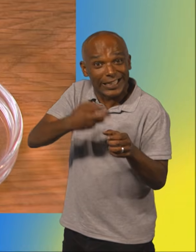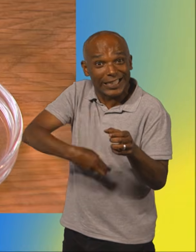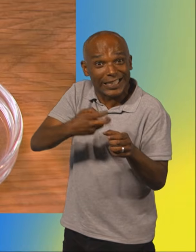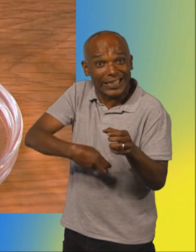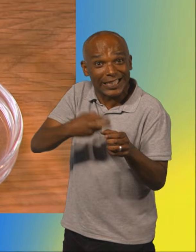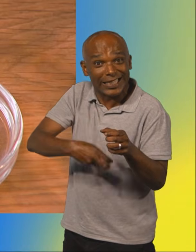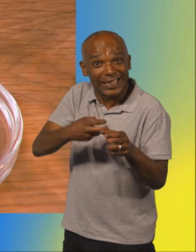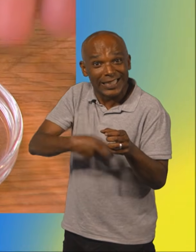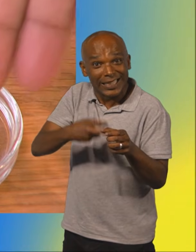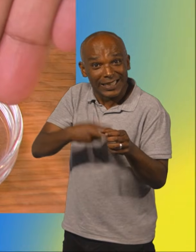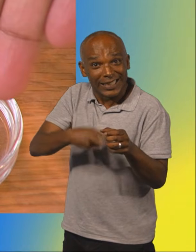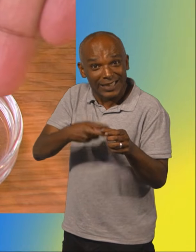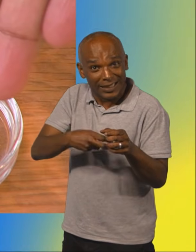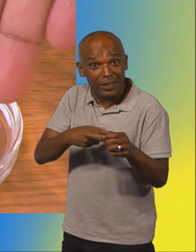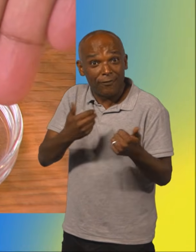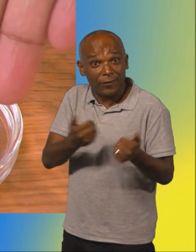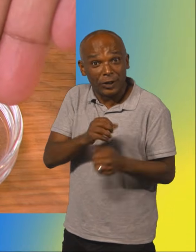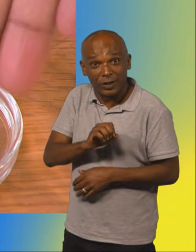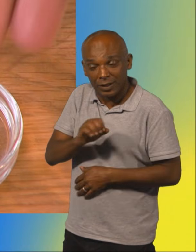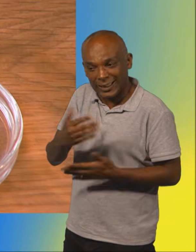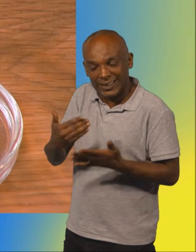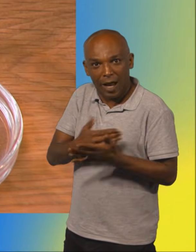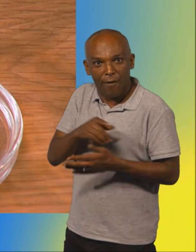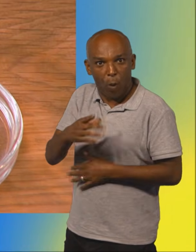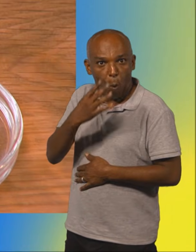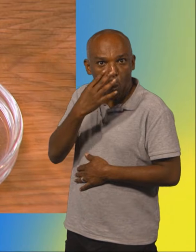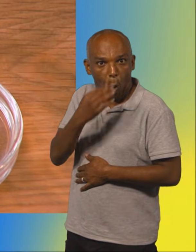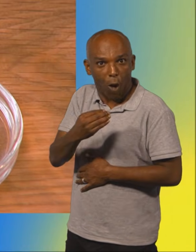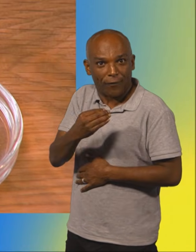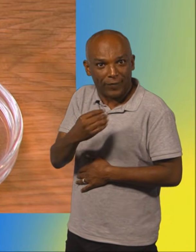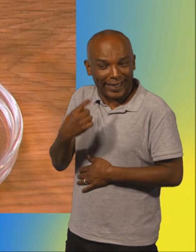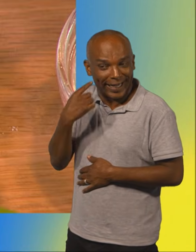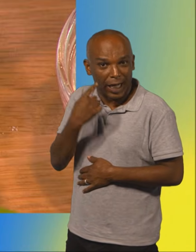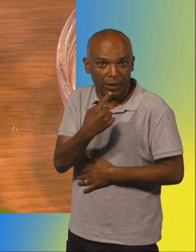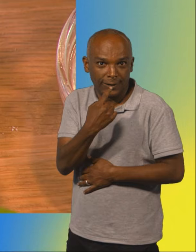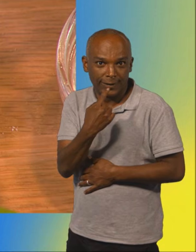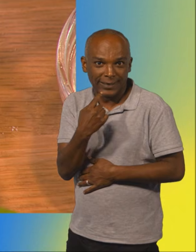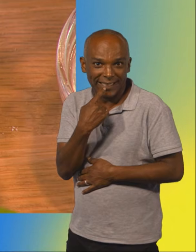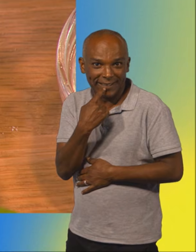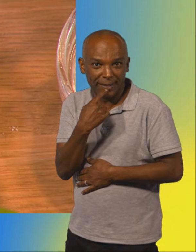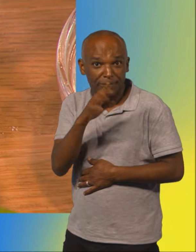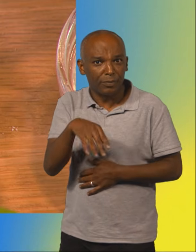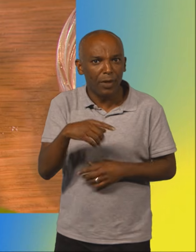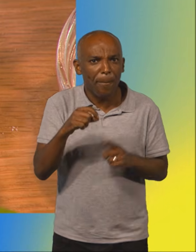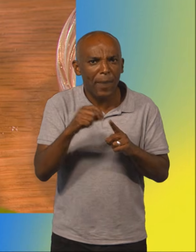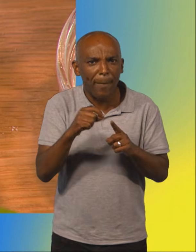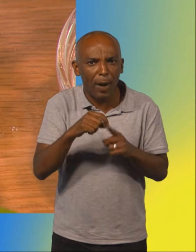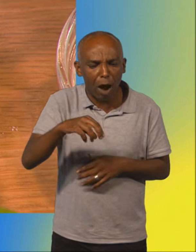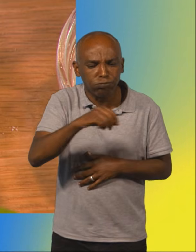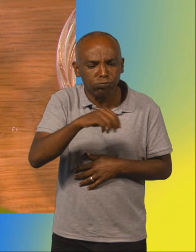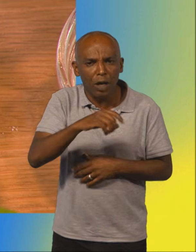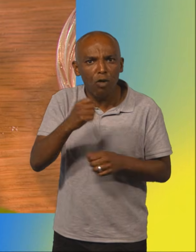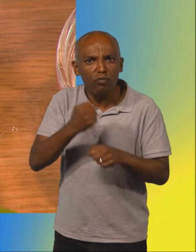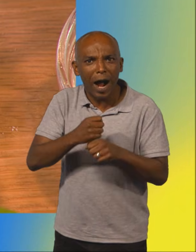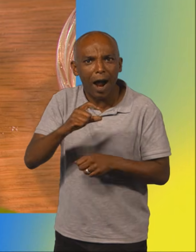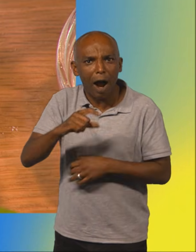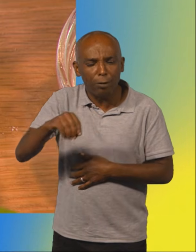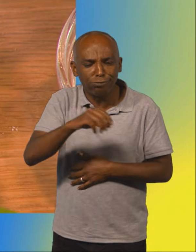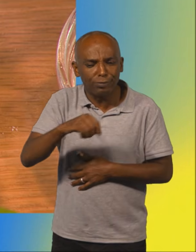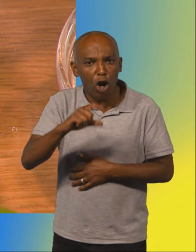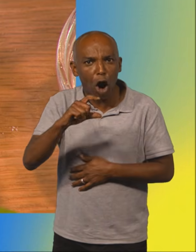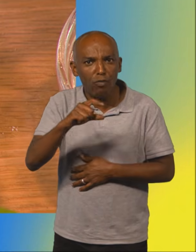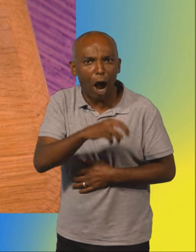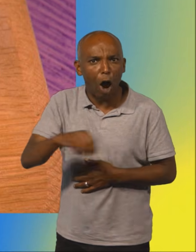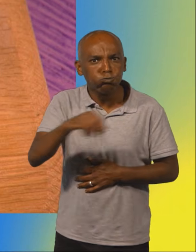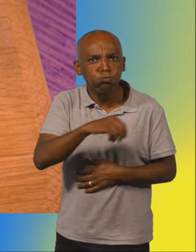paprika, ground cumin and ground coriander, Half a teaspoon of each, plain flour a tablespoon plus a little